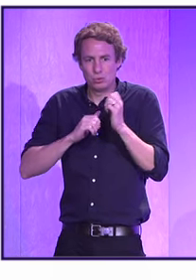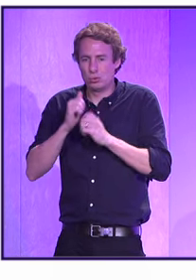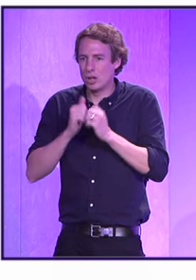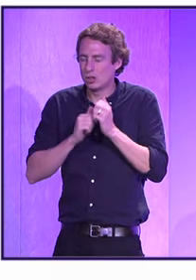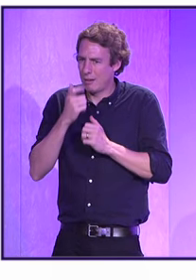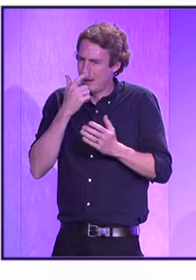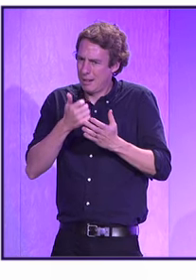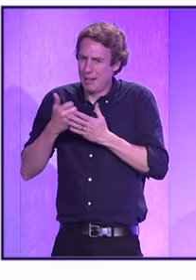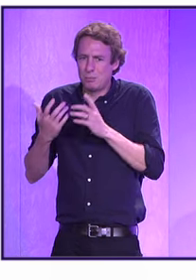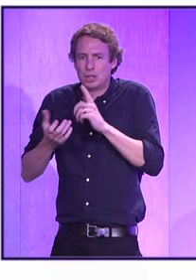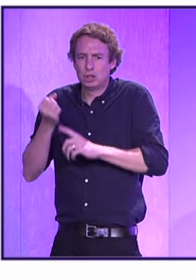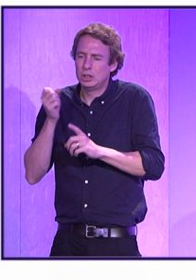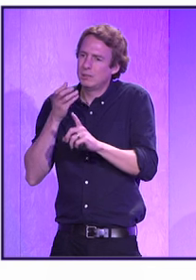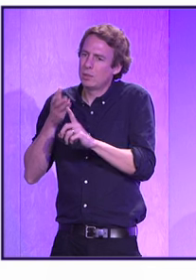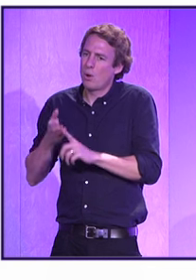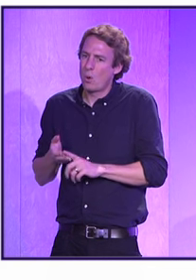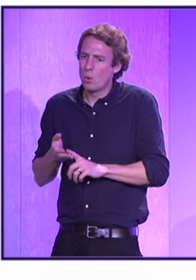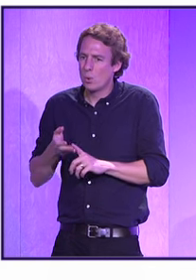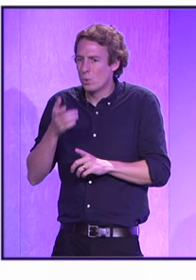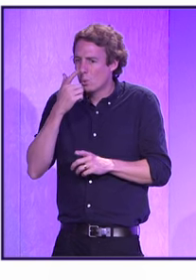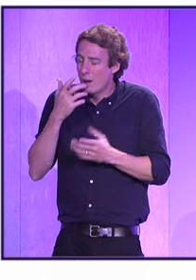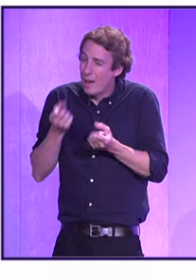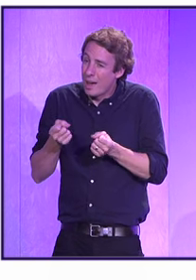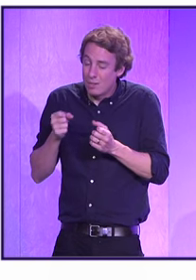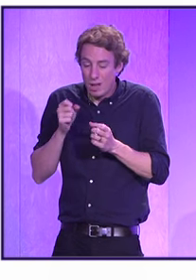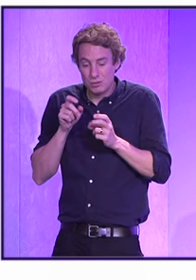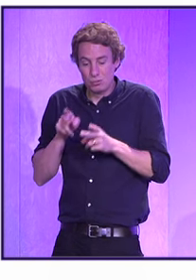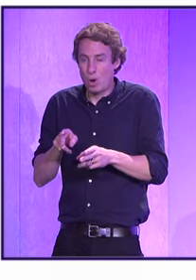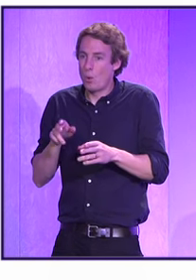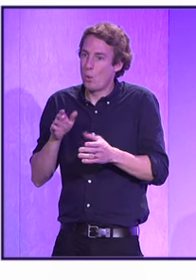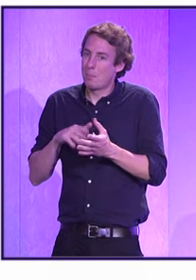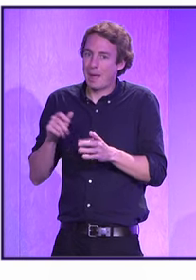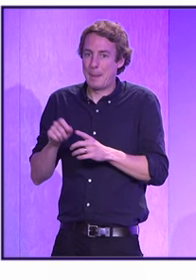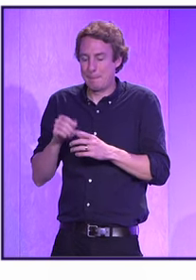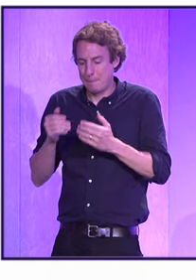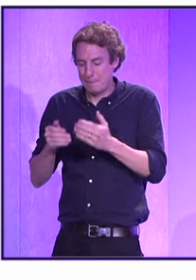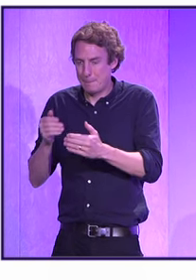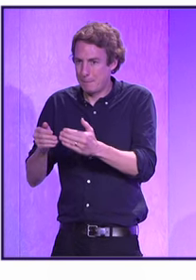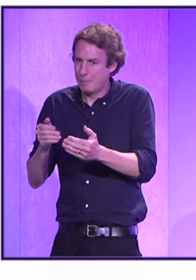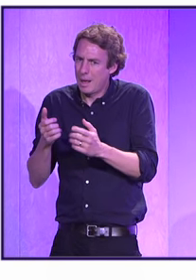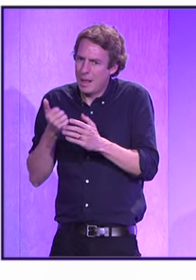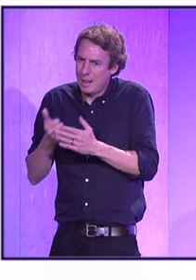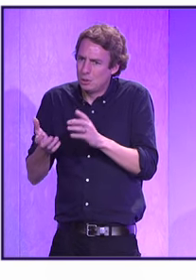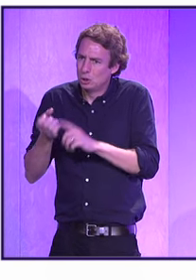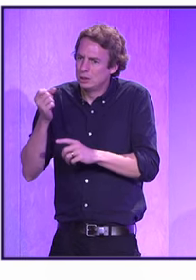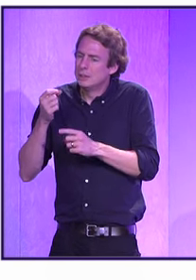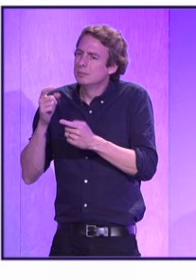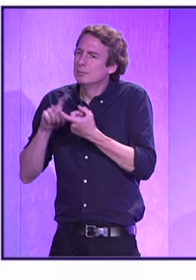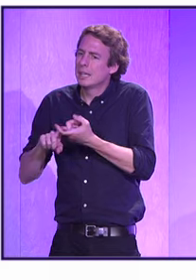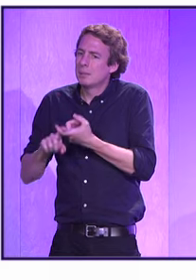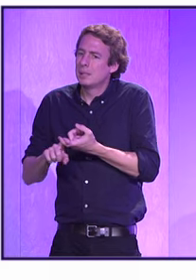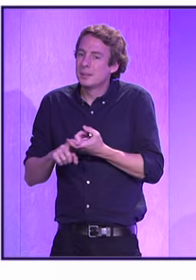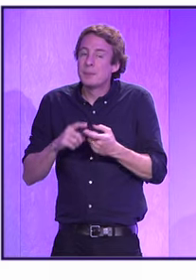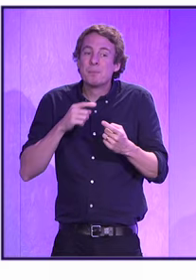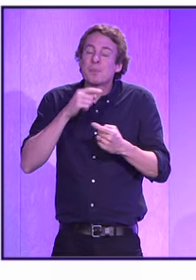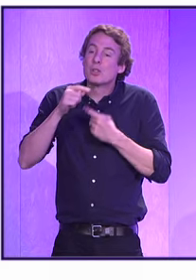ties into the goals that we need to have, and we can easily make those changes, you know, and have a roadmap towards sustainability. The